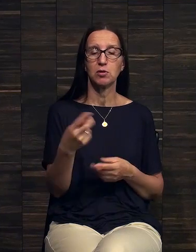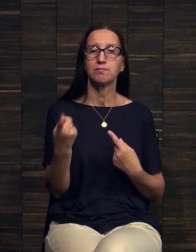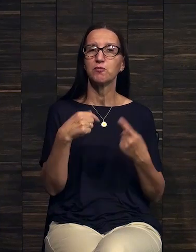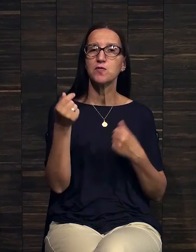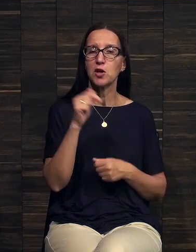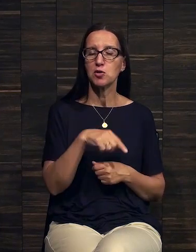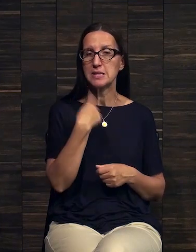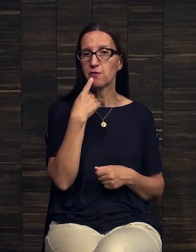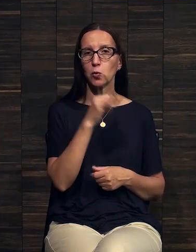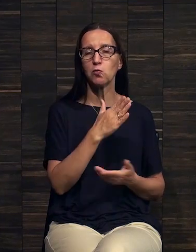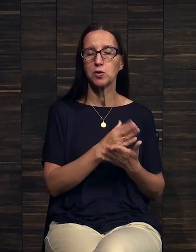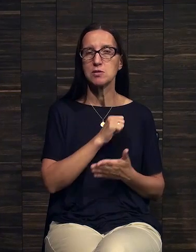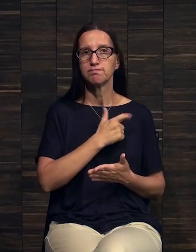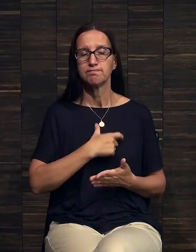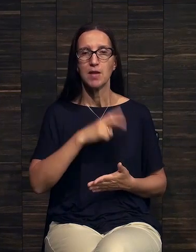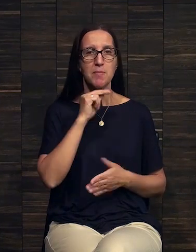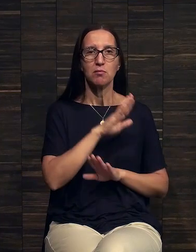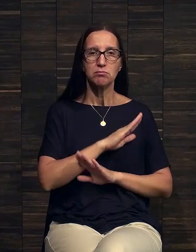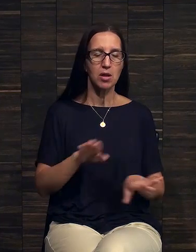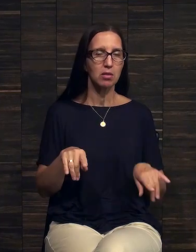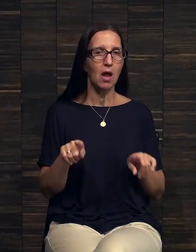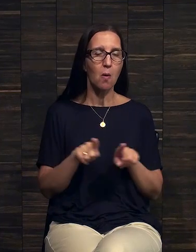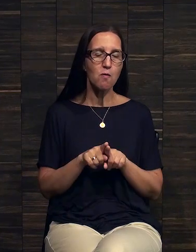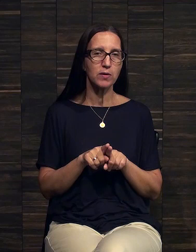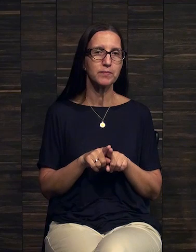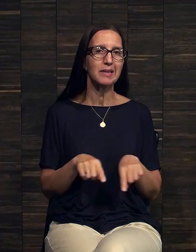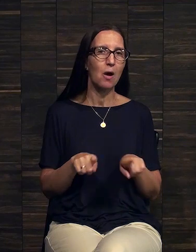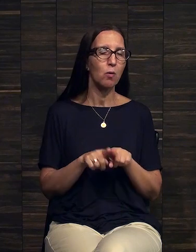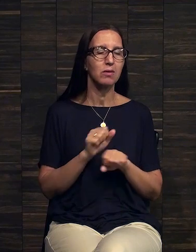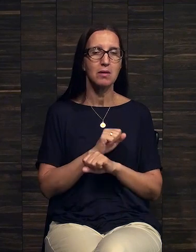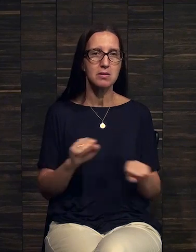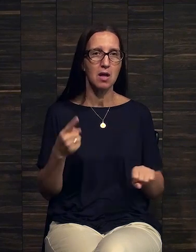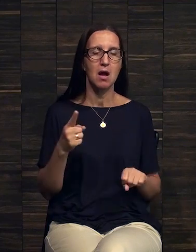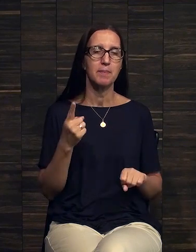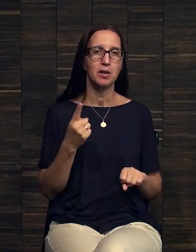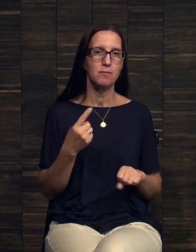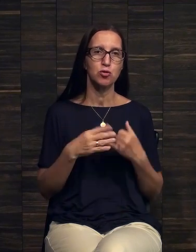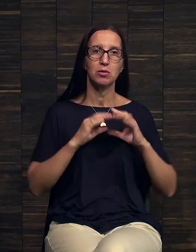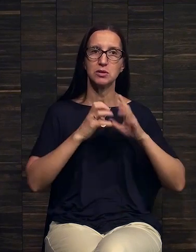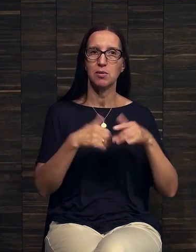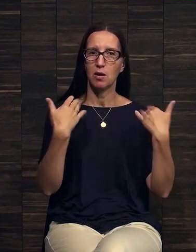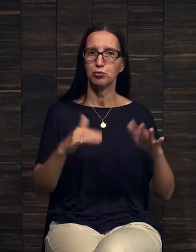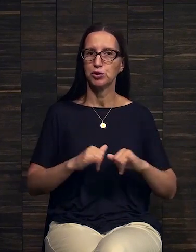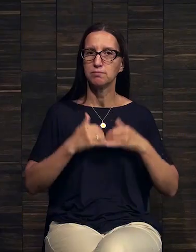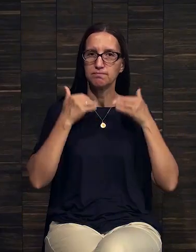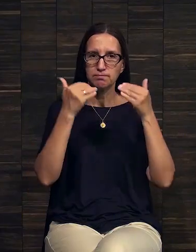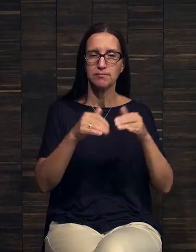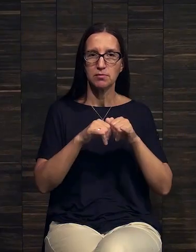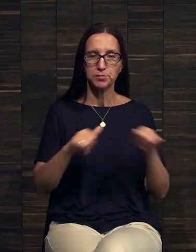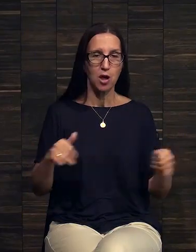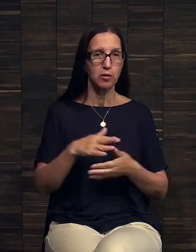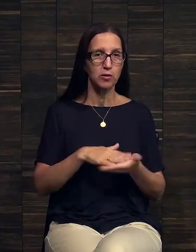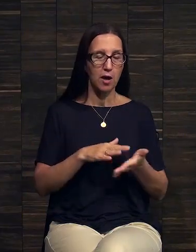grade people. And so the spaceman said this is unacceptable